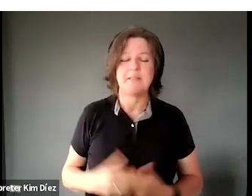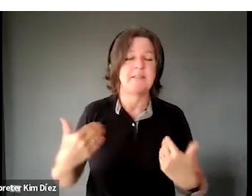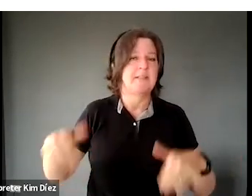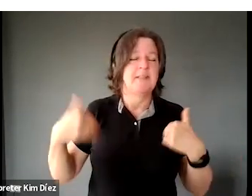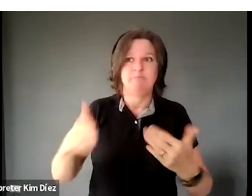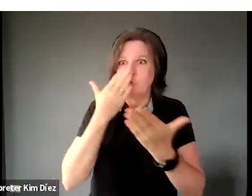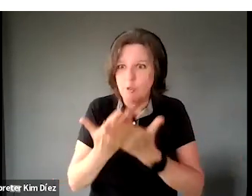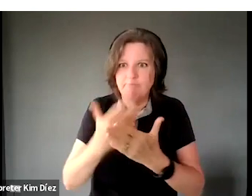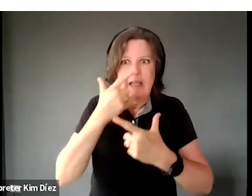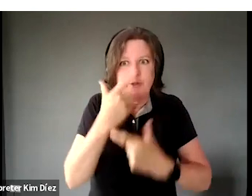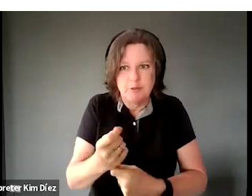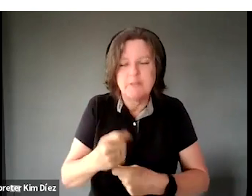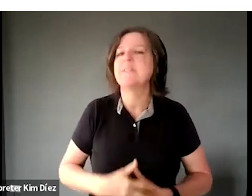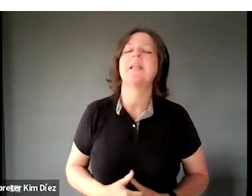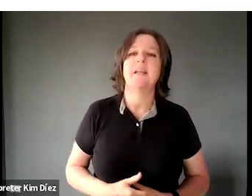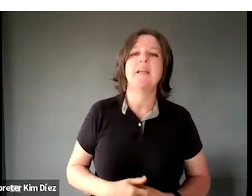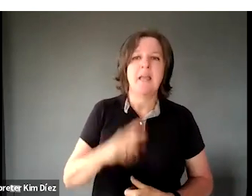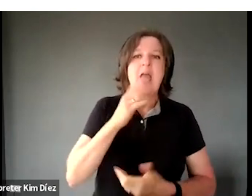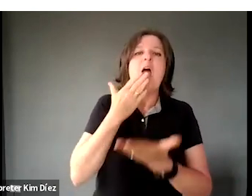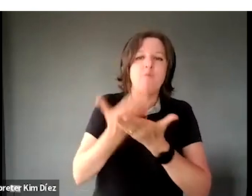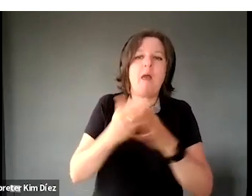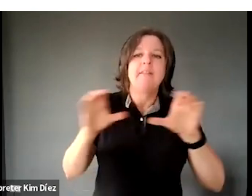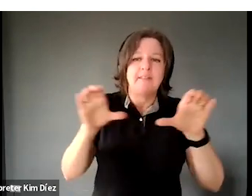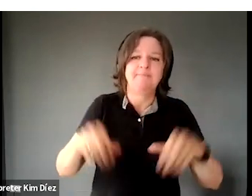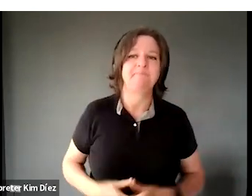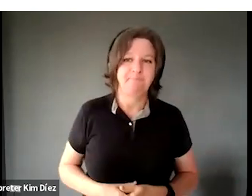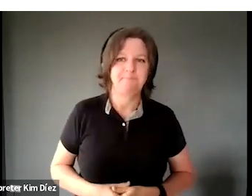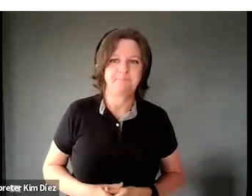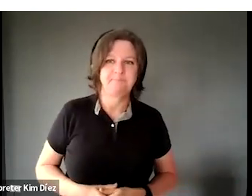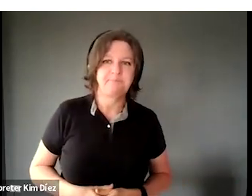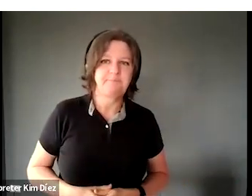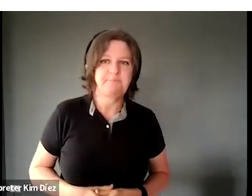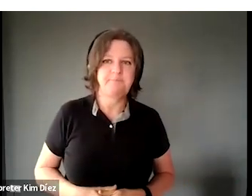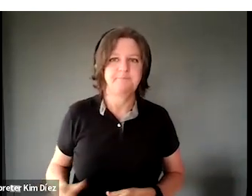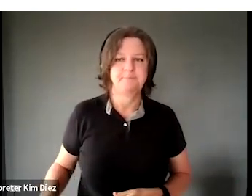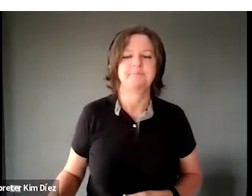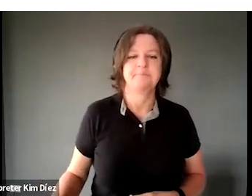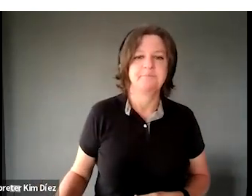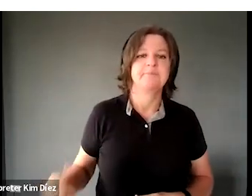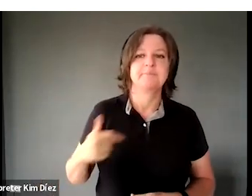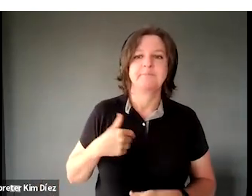Cesar, for your wonderful presentation. It was so interesting. and well done.